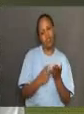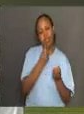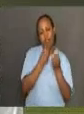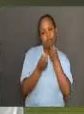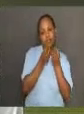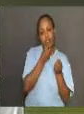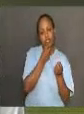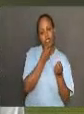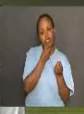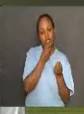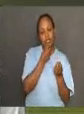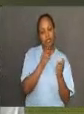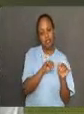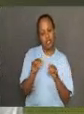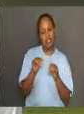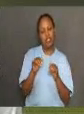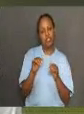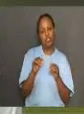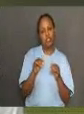crimes such as genocide.